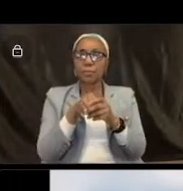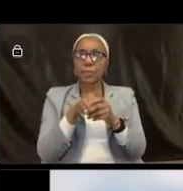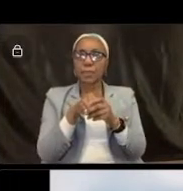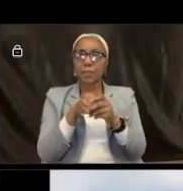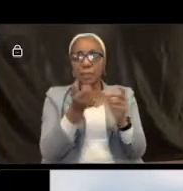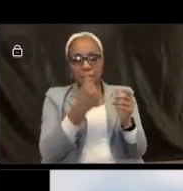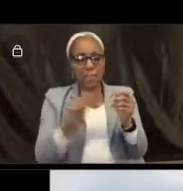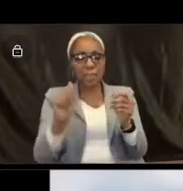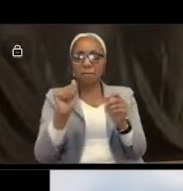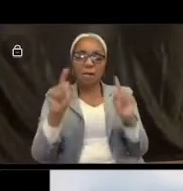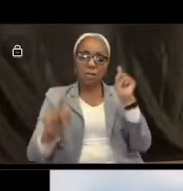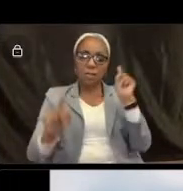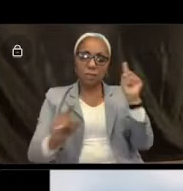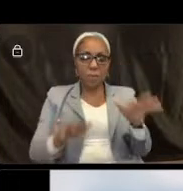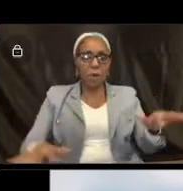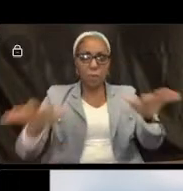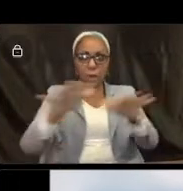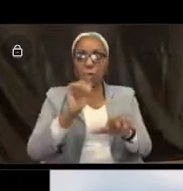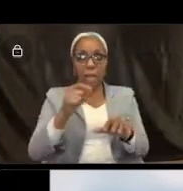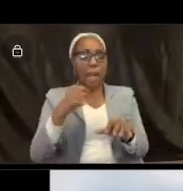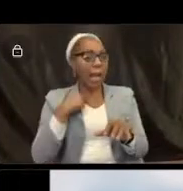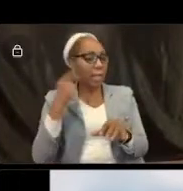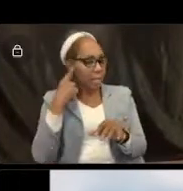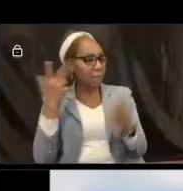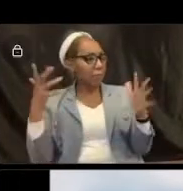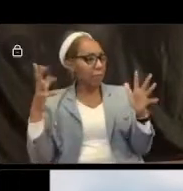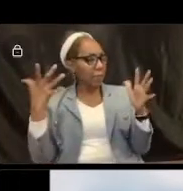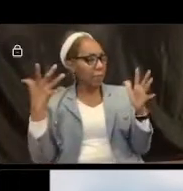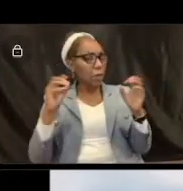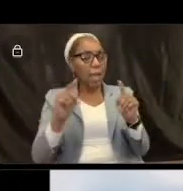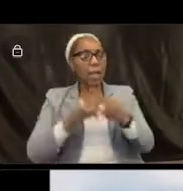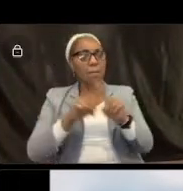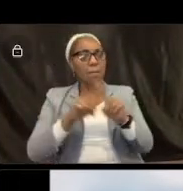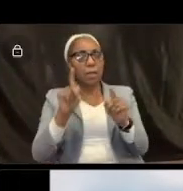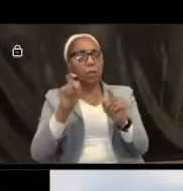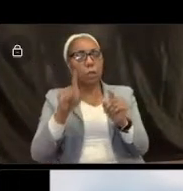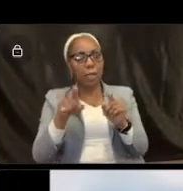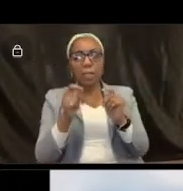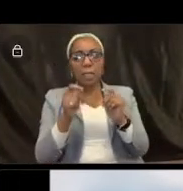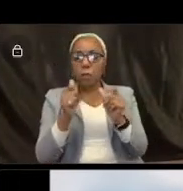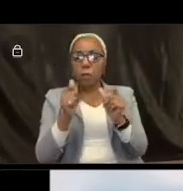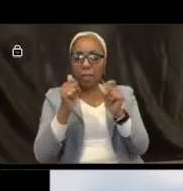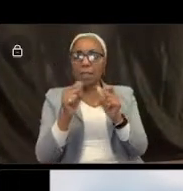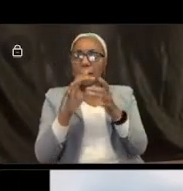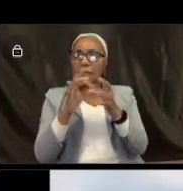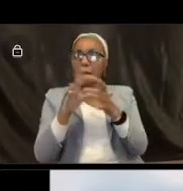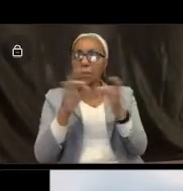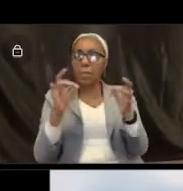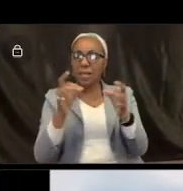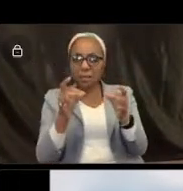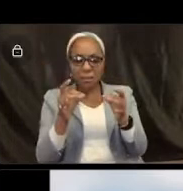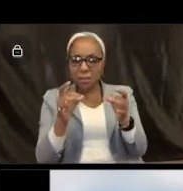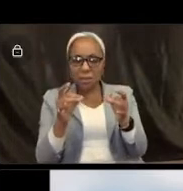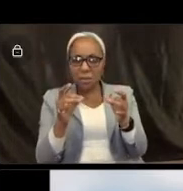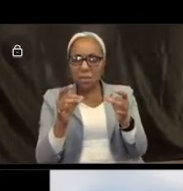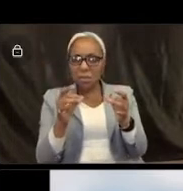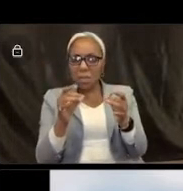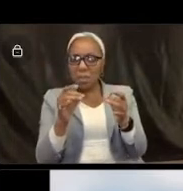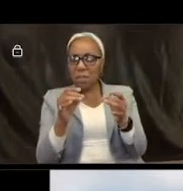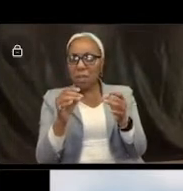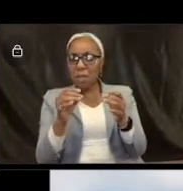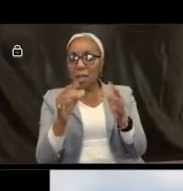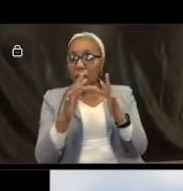any of the residents around, and I hear that they have. Just one quick comment. There isn't contact information in the